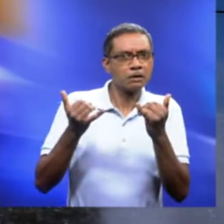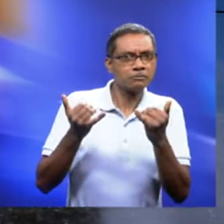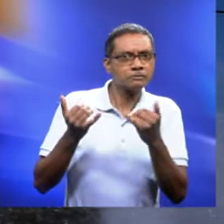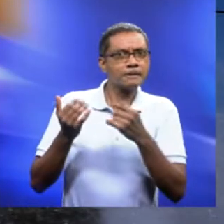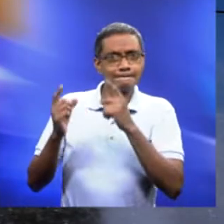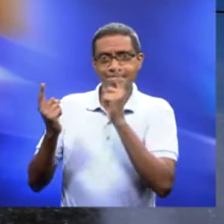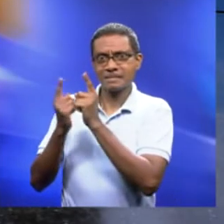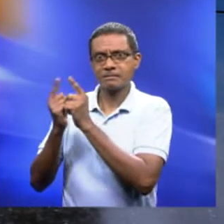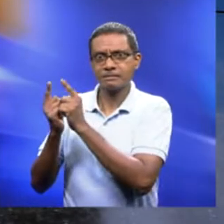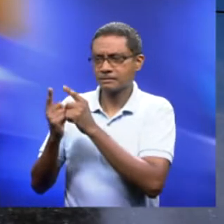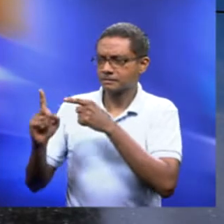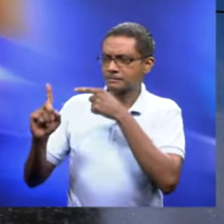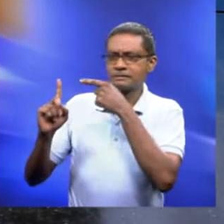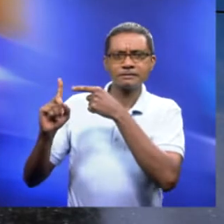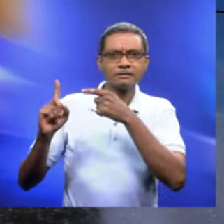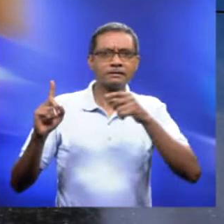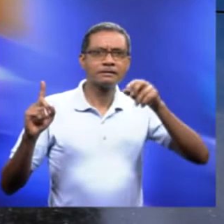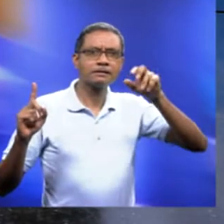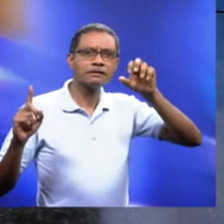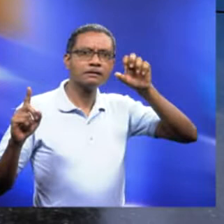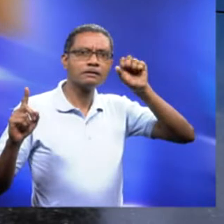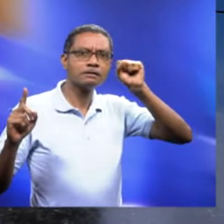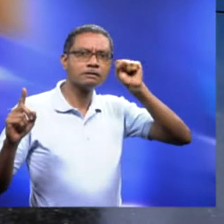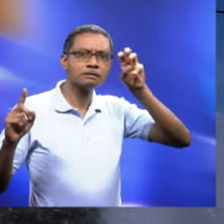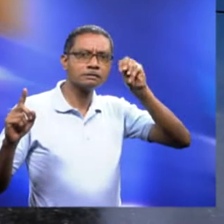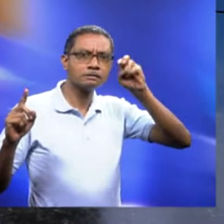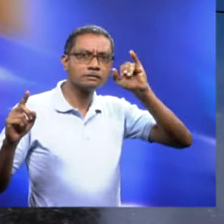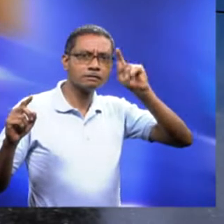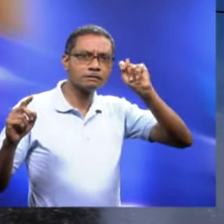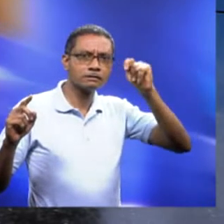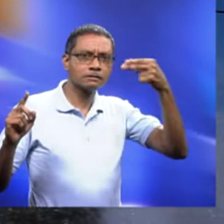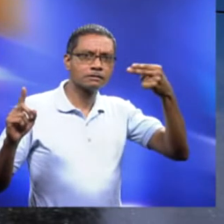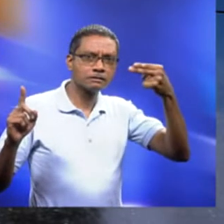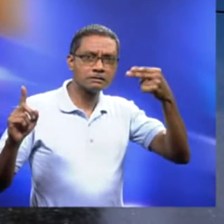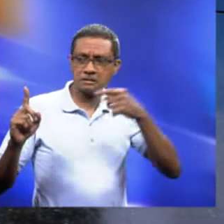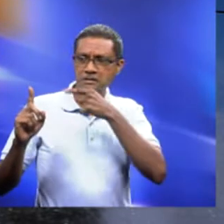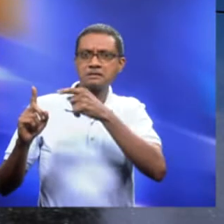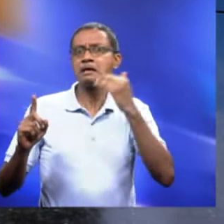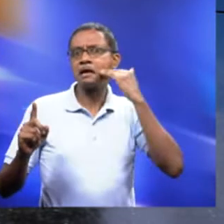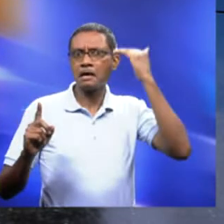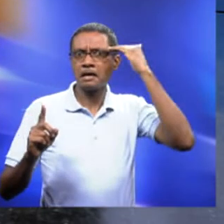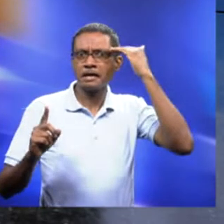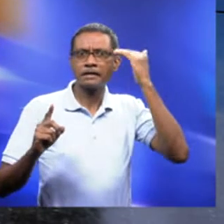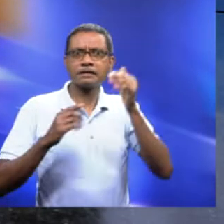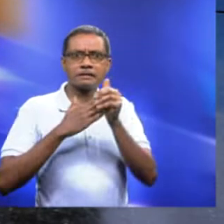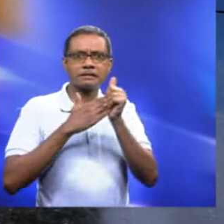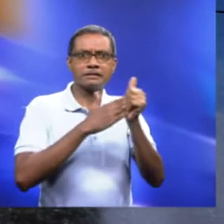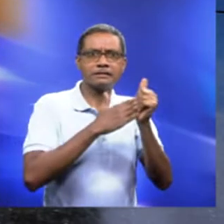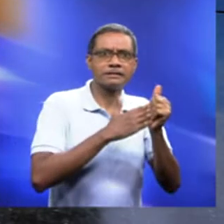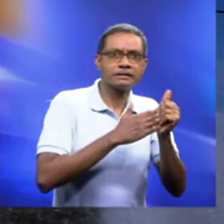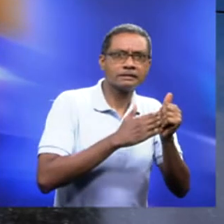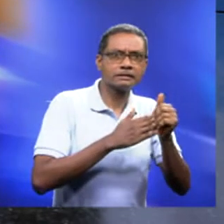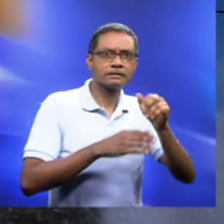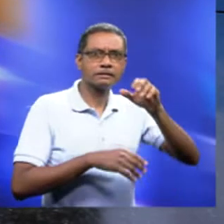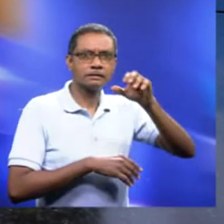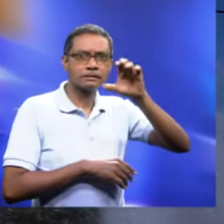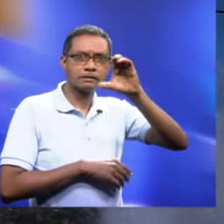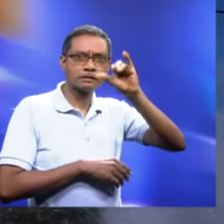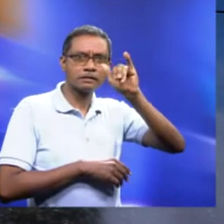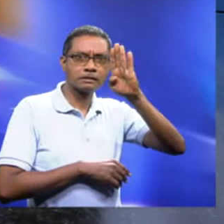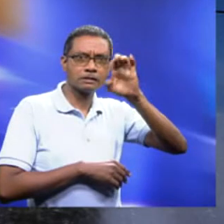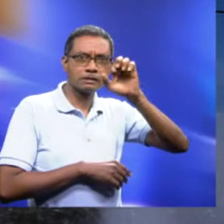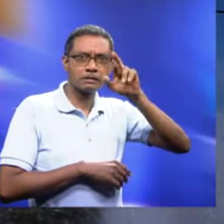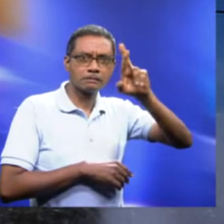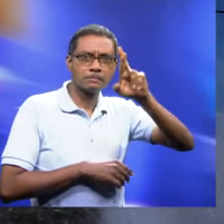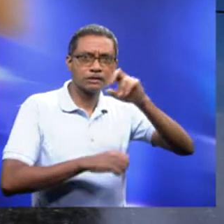We'll begin with Mr. Angus Smith. He's the head of the Trinidad and Tobago Cybersecurity Incident Response Team, TATT, for the